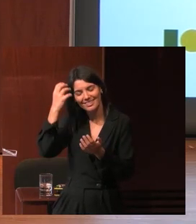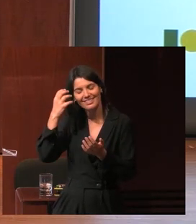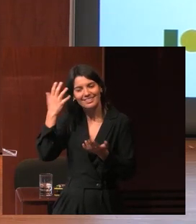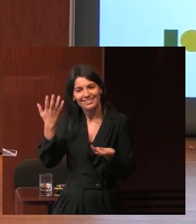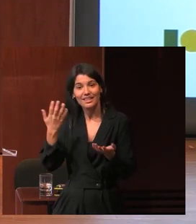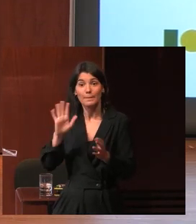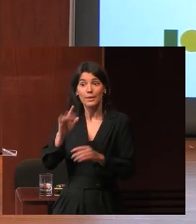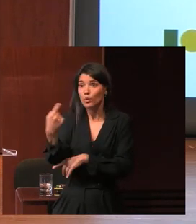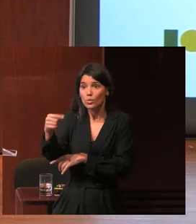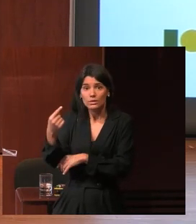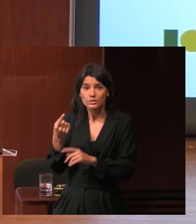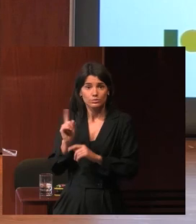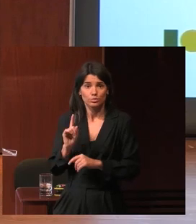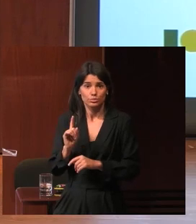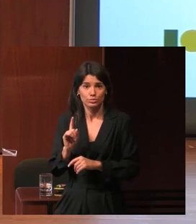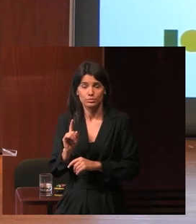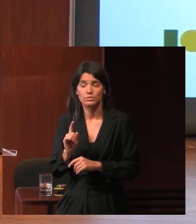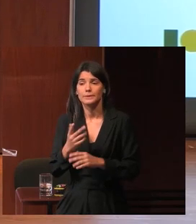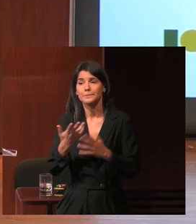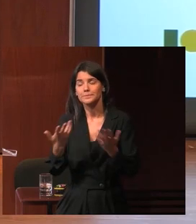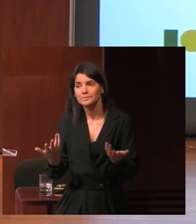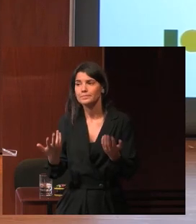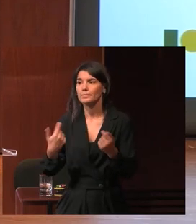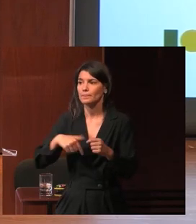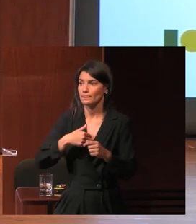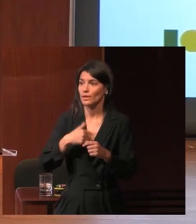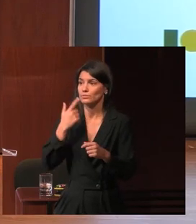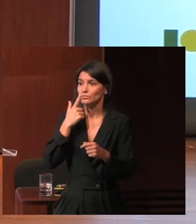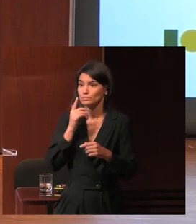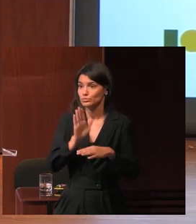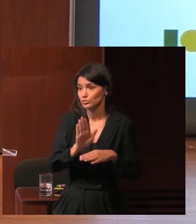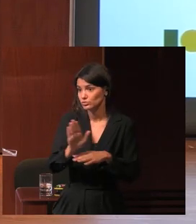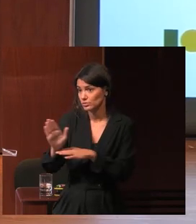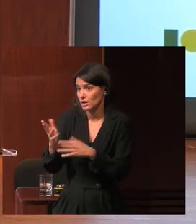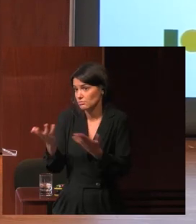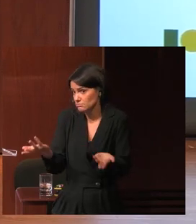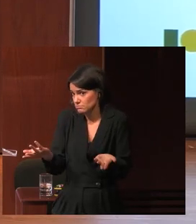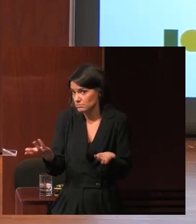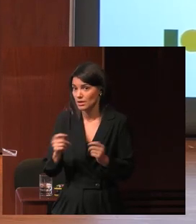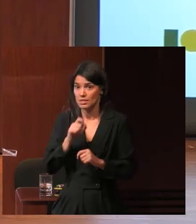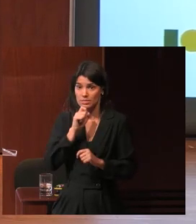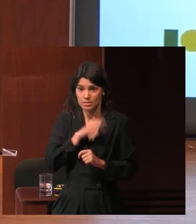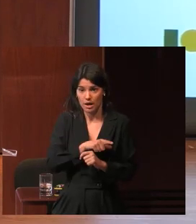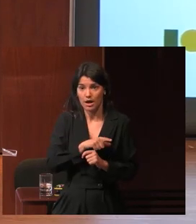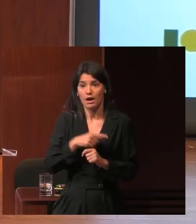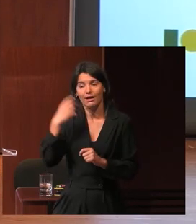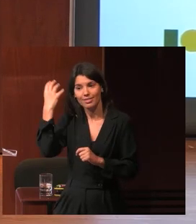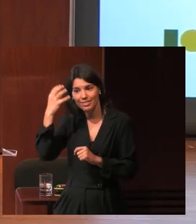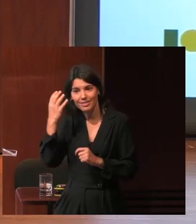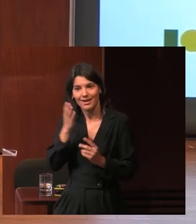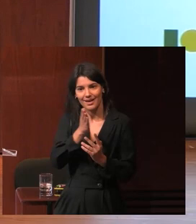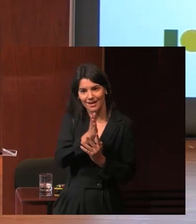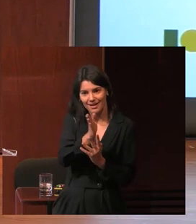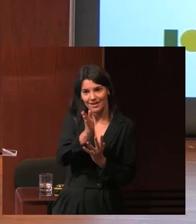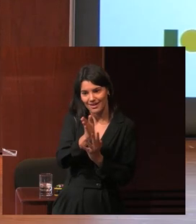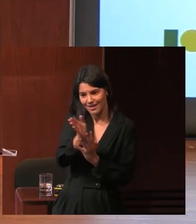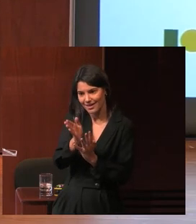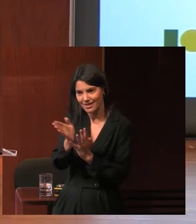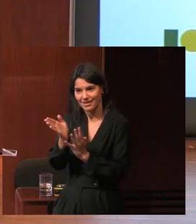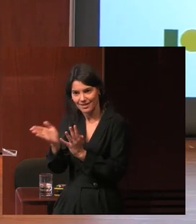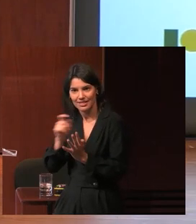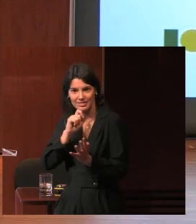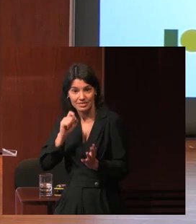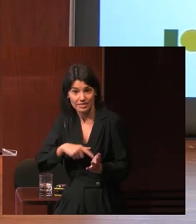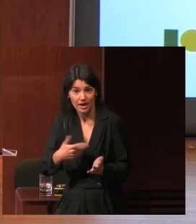so to show how this combination of different kinds of pleasures can can